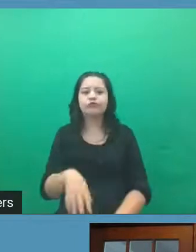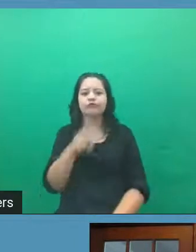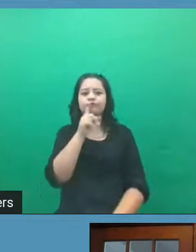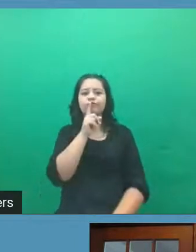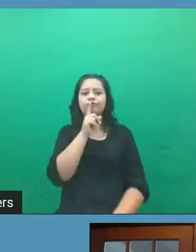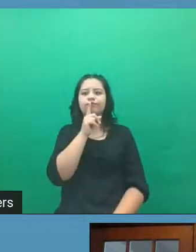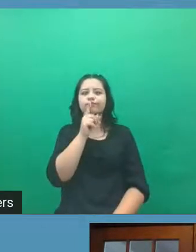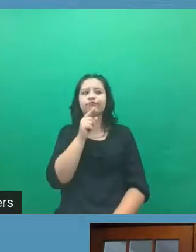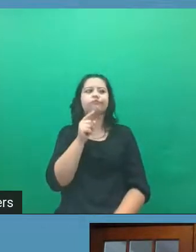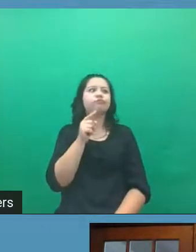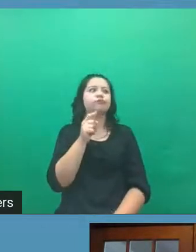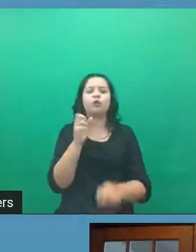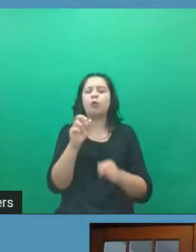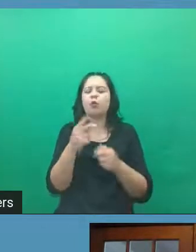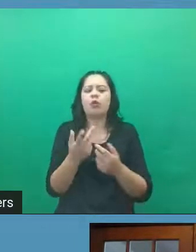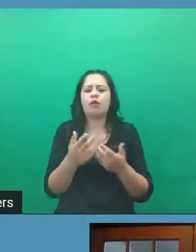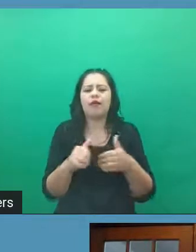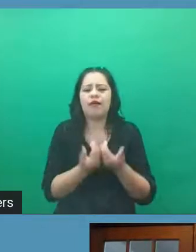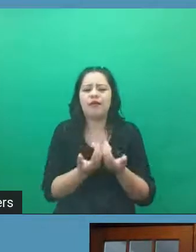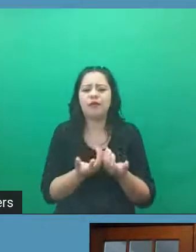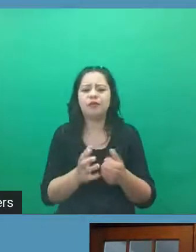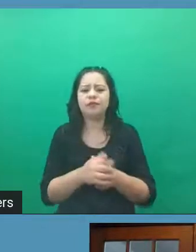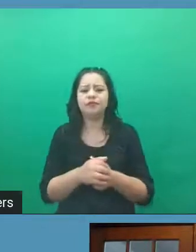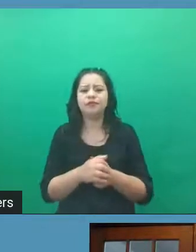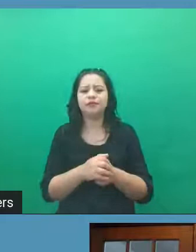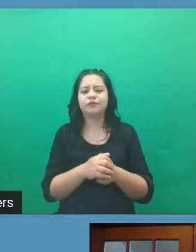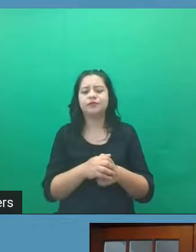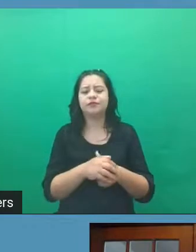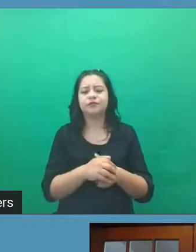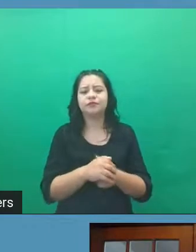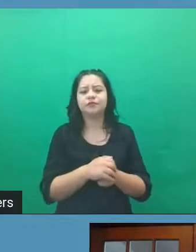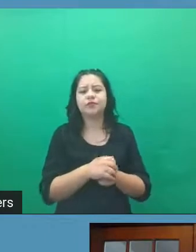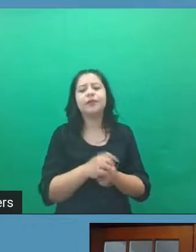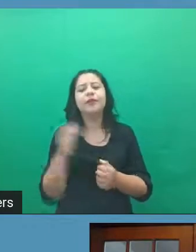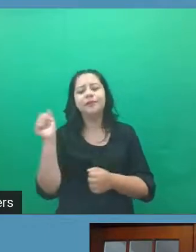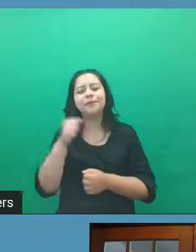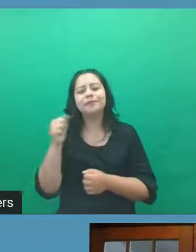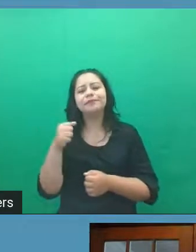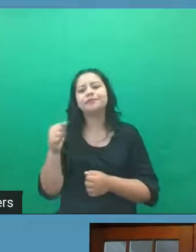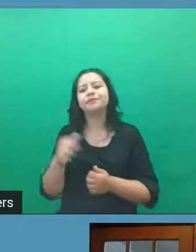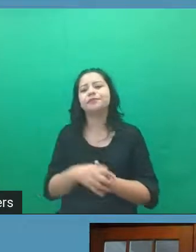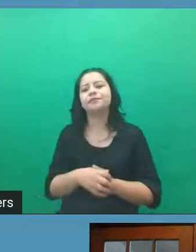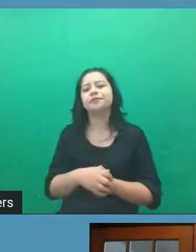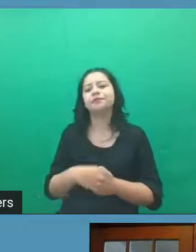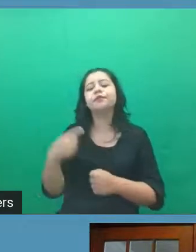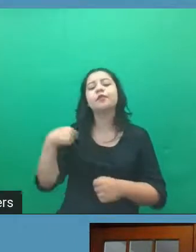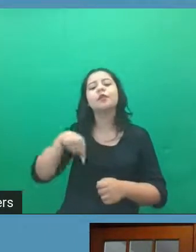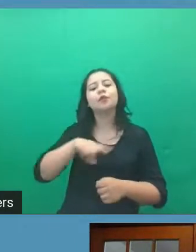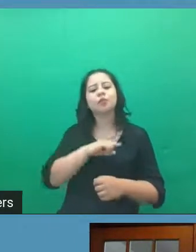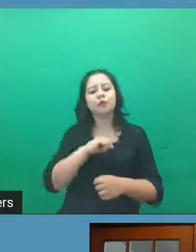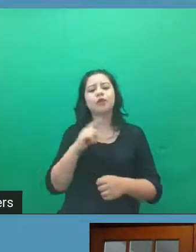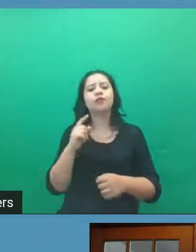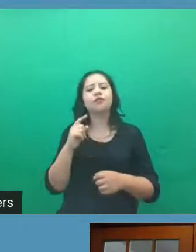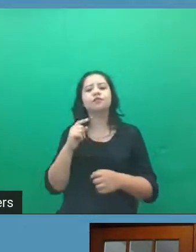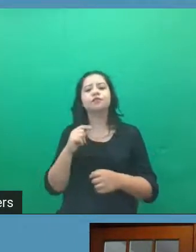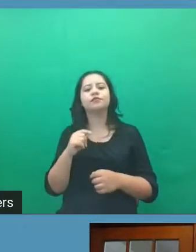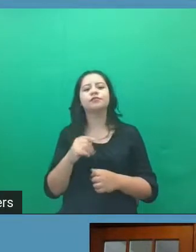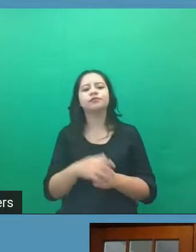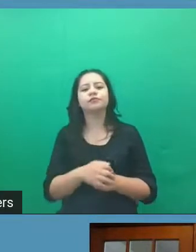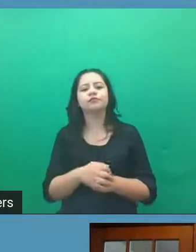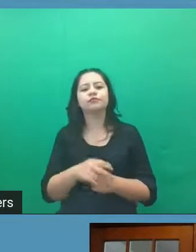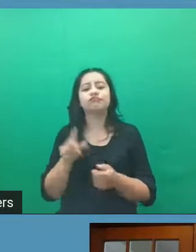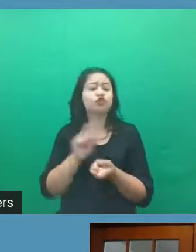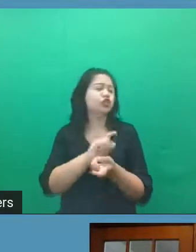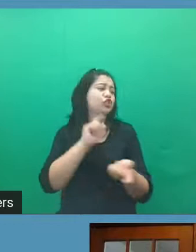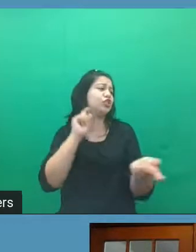sometimes, which sometimes happens, especially, in the more informal things? Yeah. We reinvented our